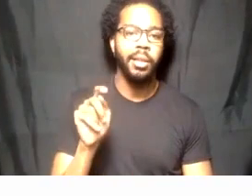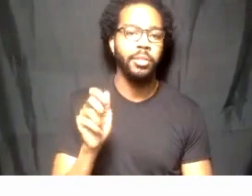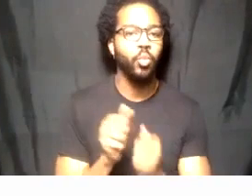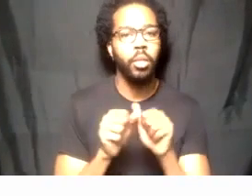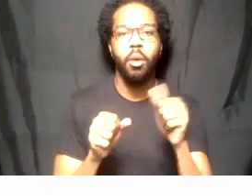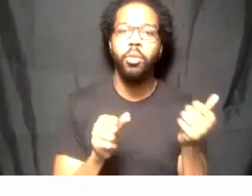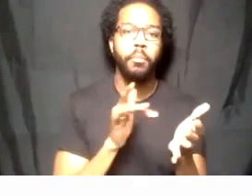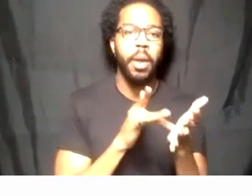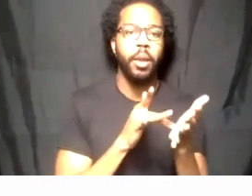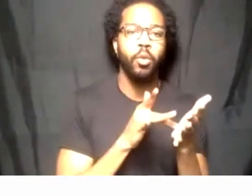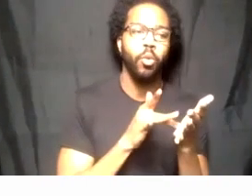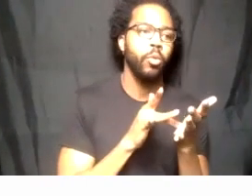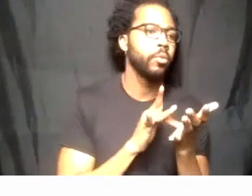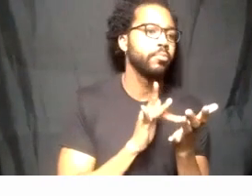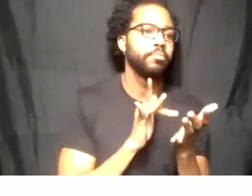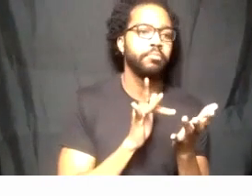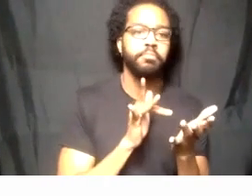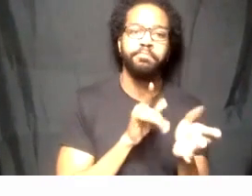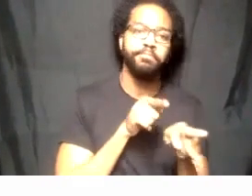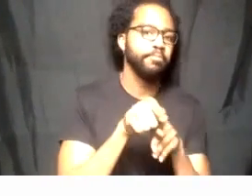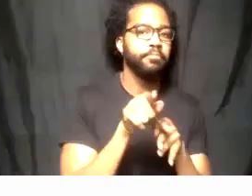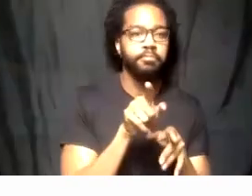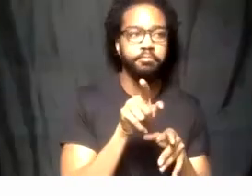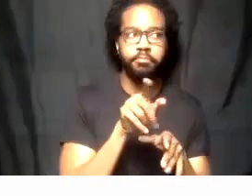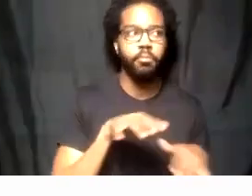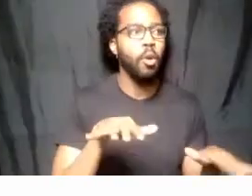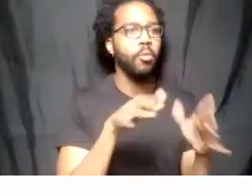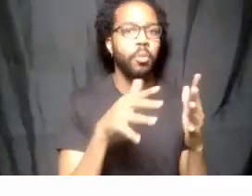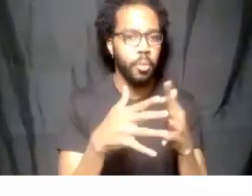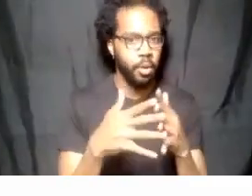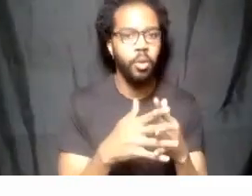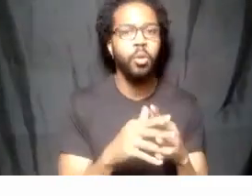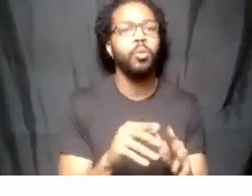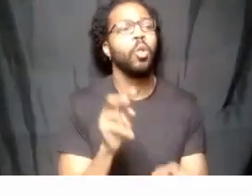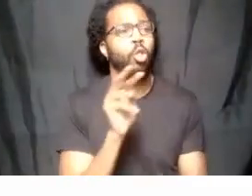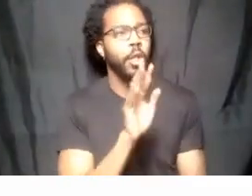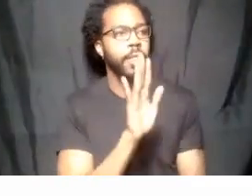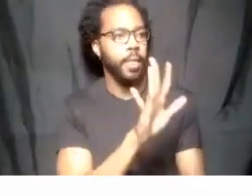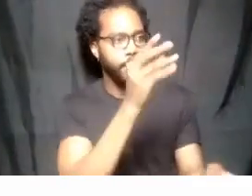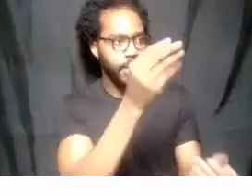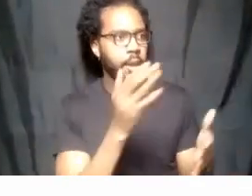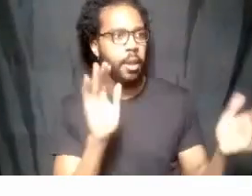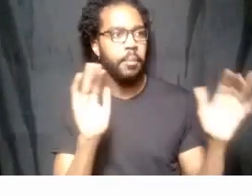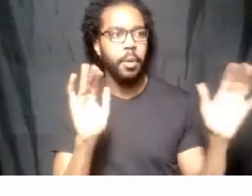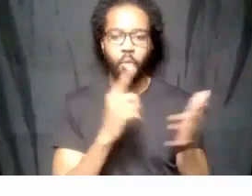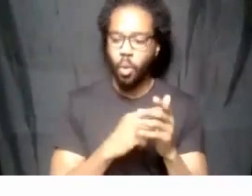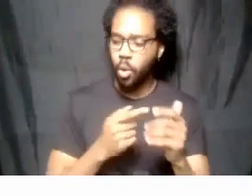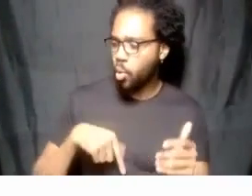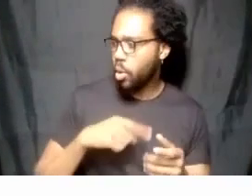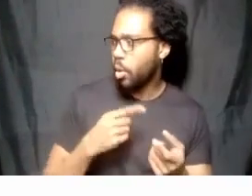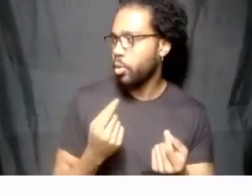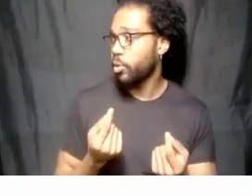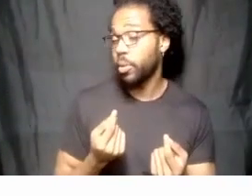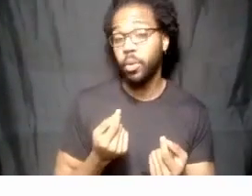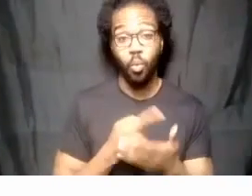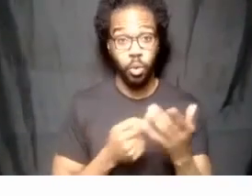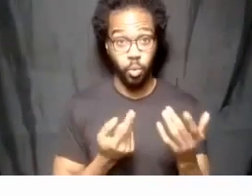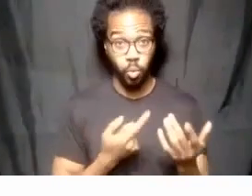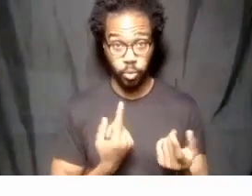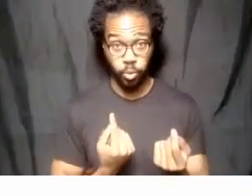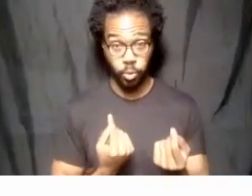and we are going to look at that data, compare it to what we are doing. And what we're doing is